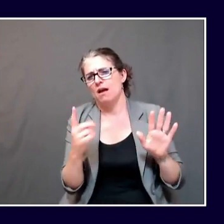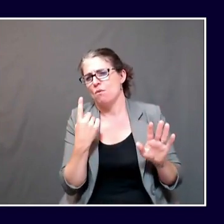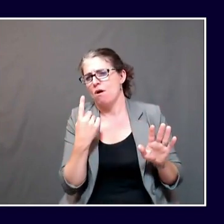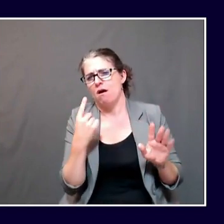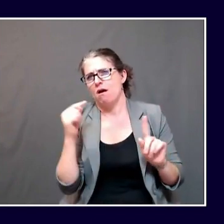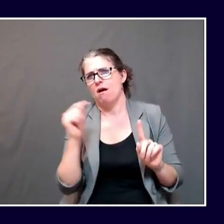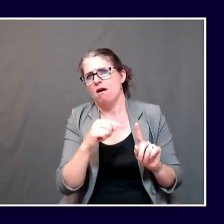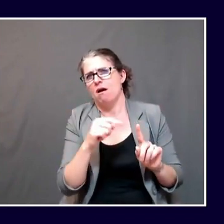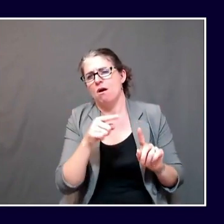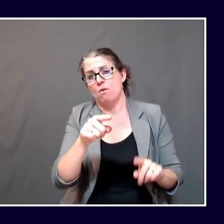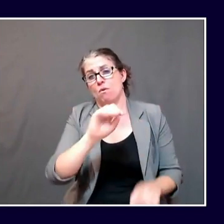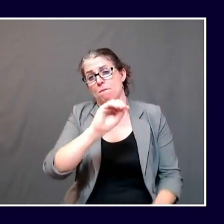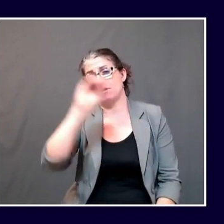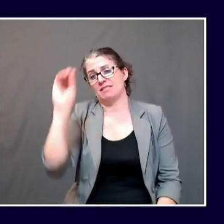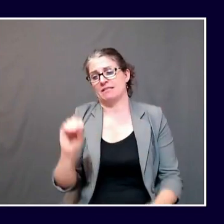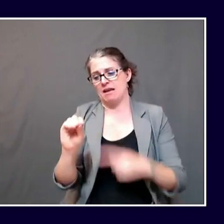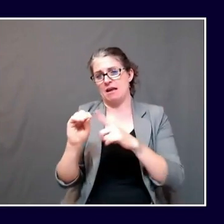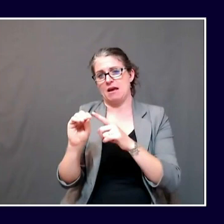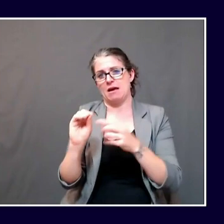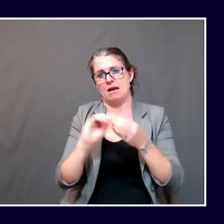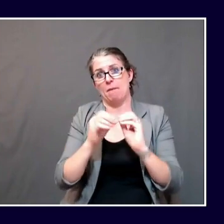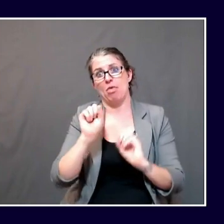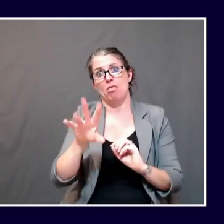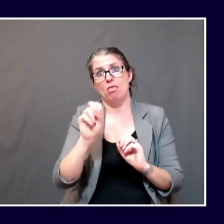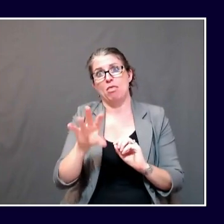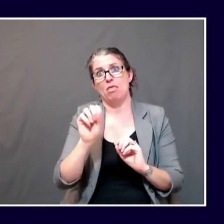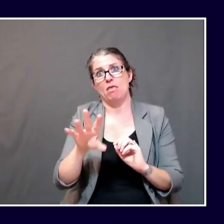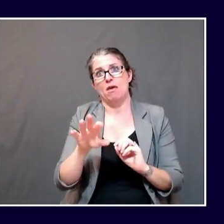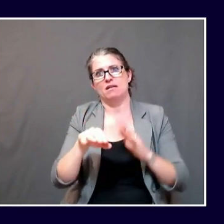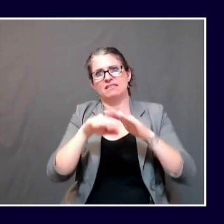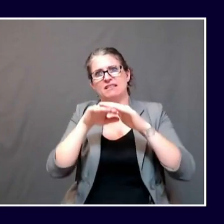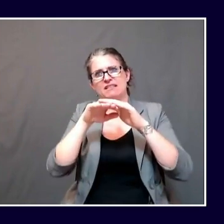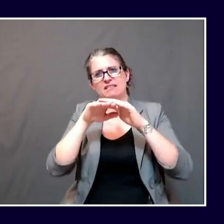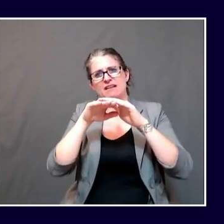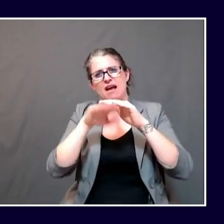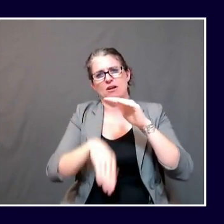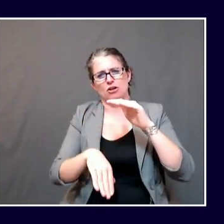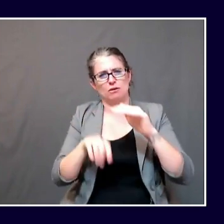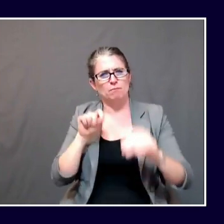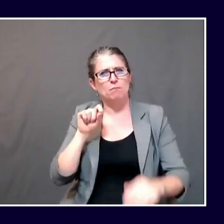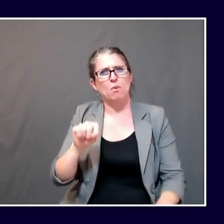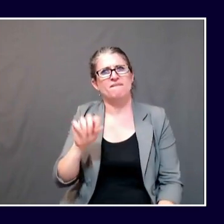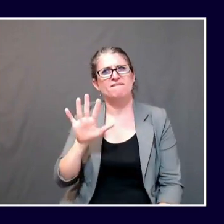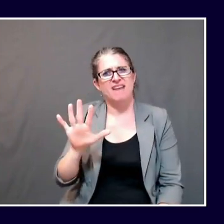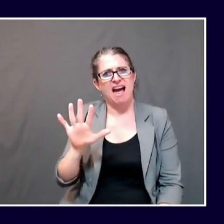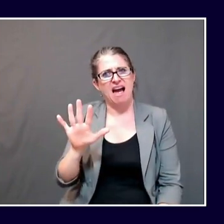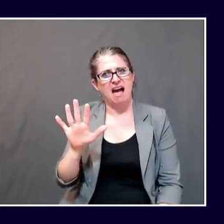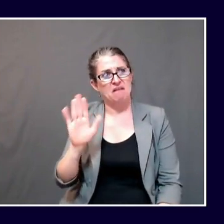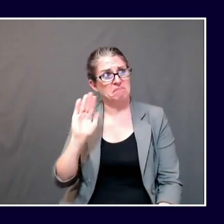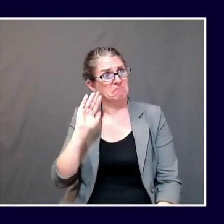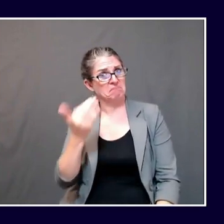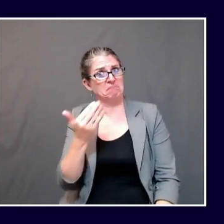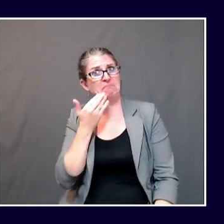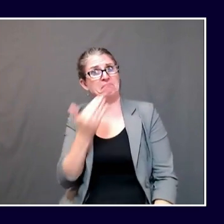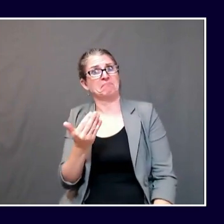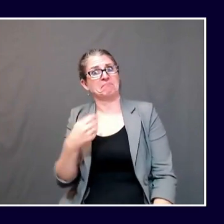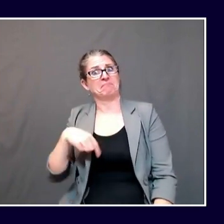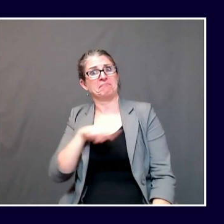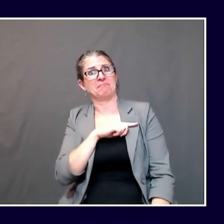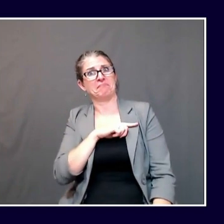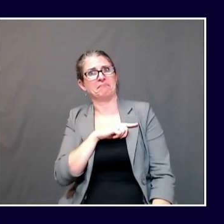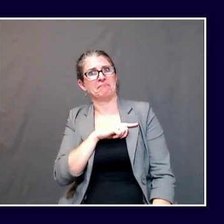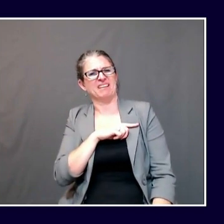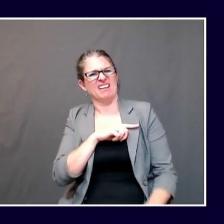different stories. Some of the data is concerning, some of it isn't. So how do we make sense of the situation?